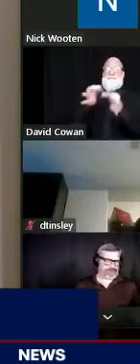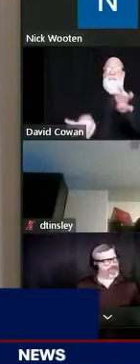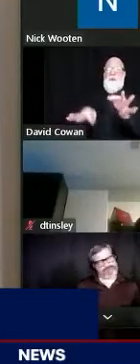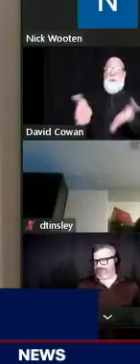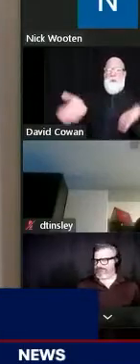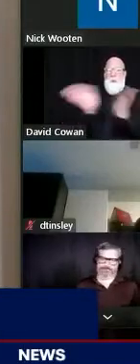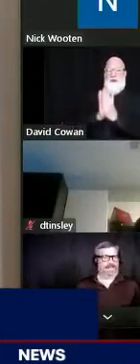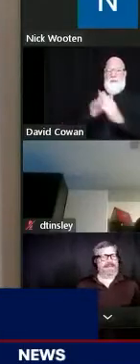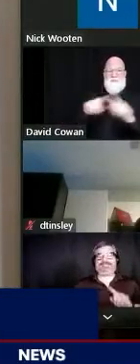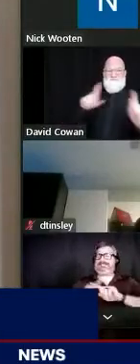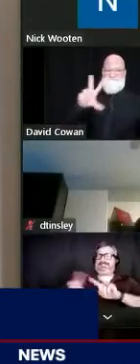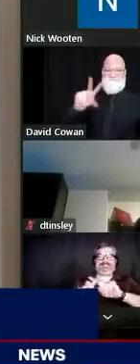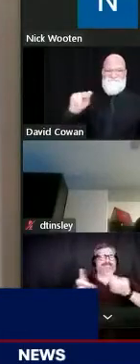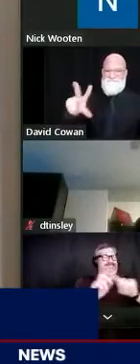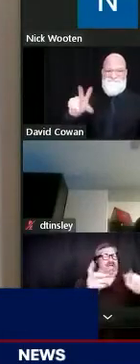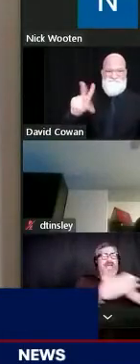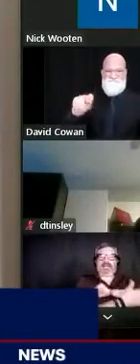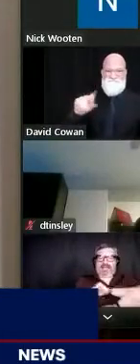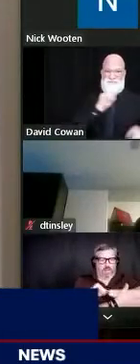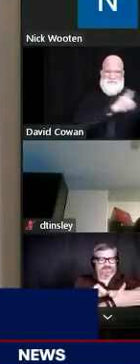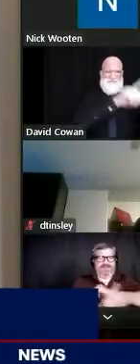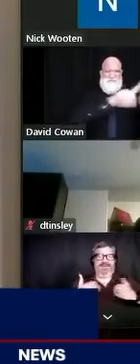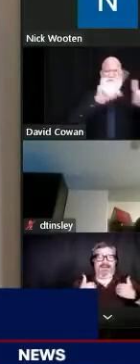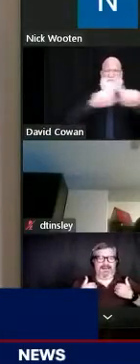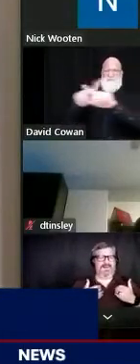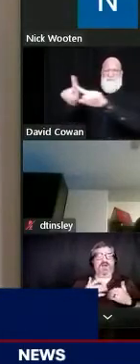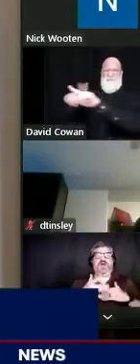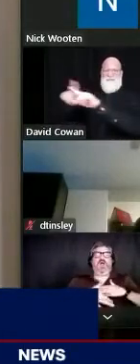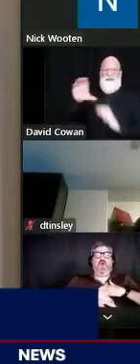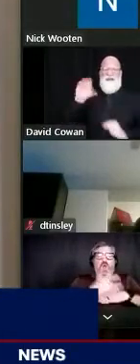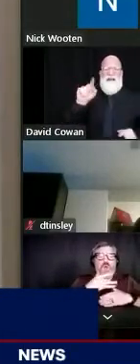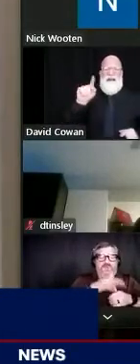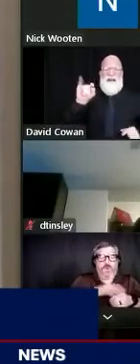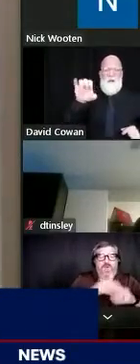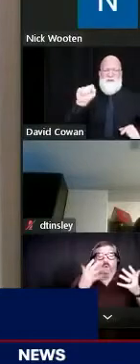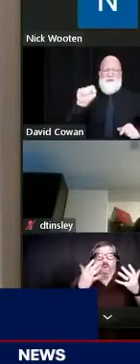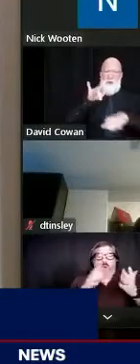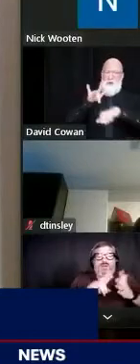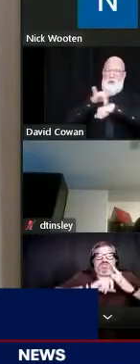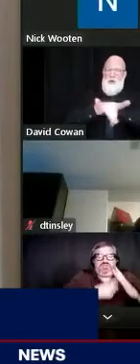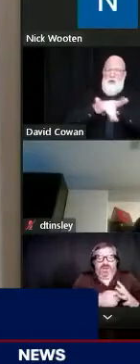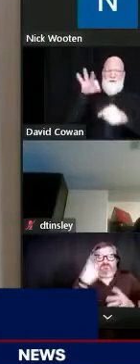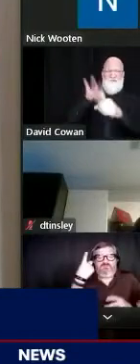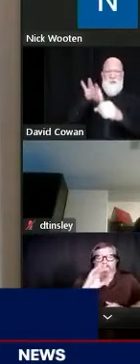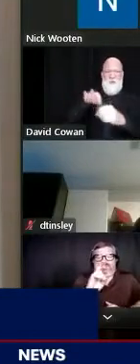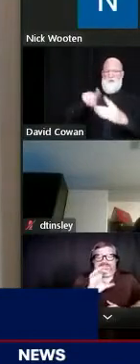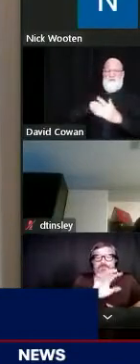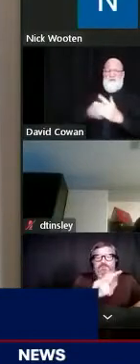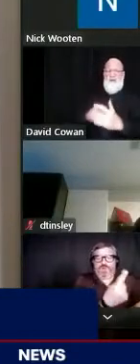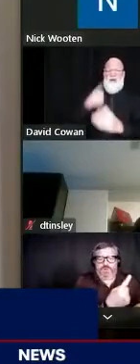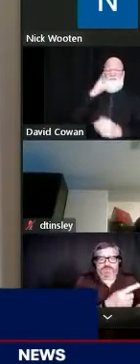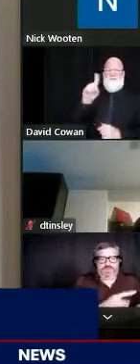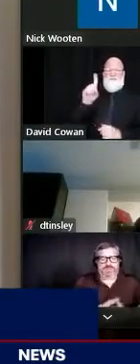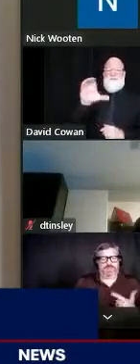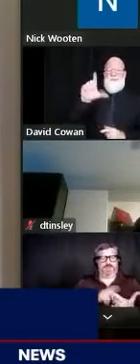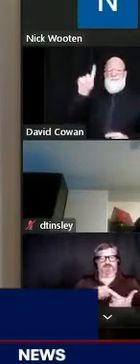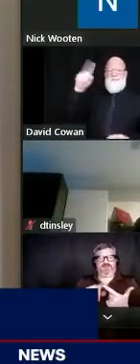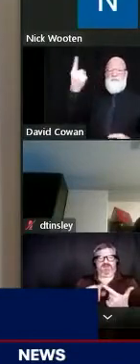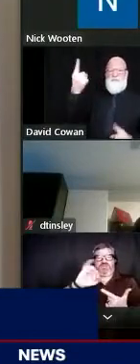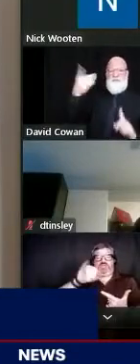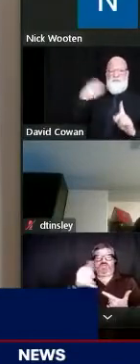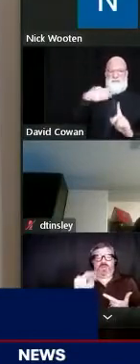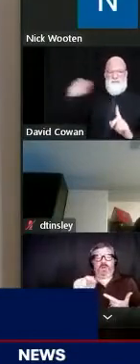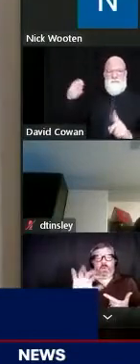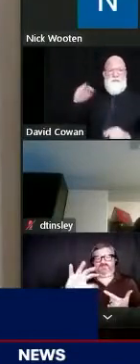this week including early voting we have the January 5th election coming we have a recount we have to do they just did a hand audit there's only so much these